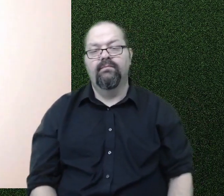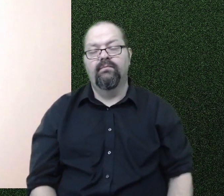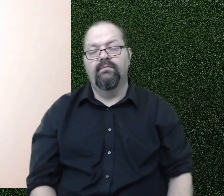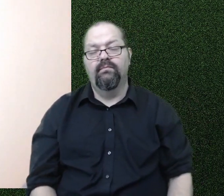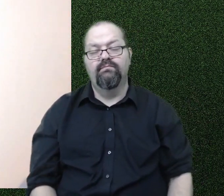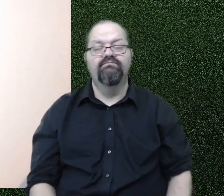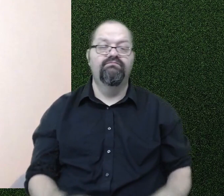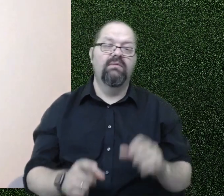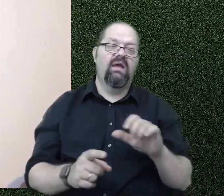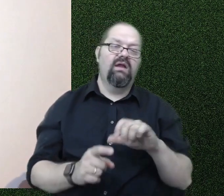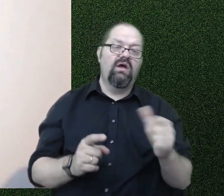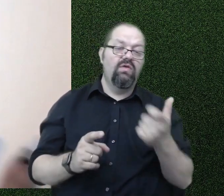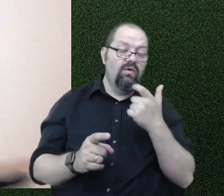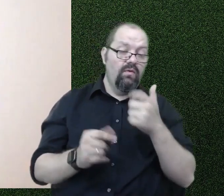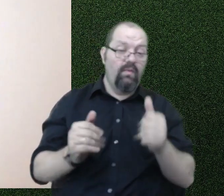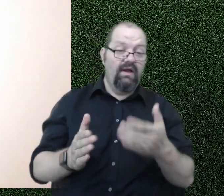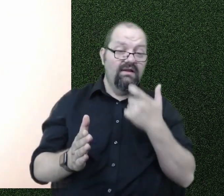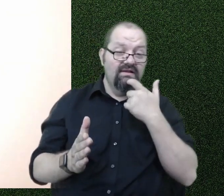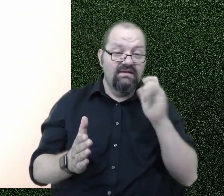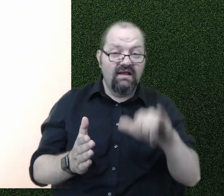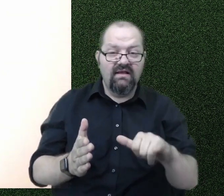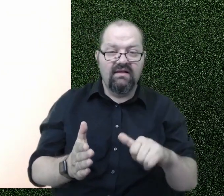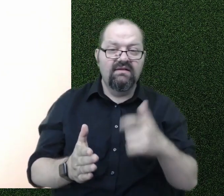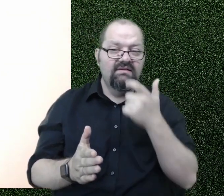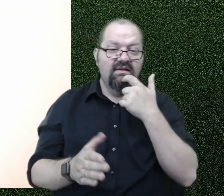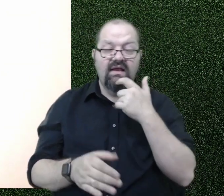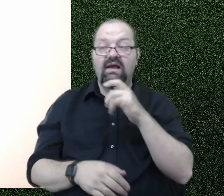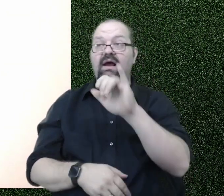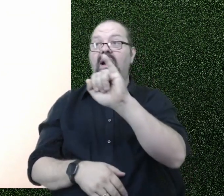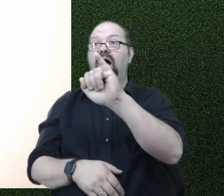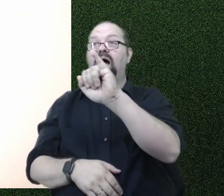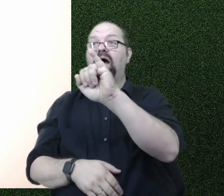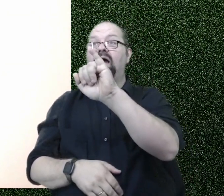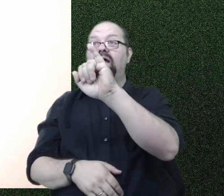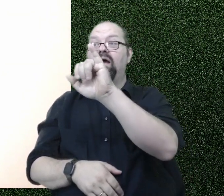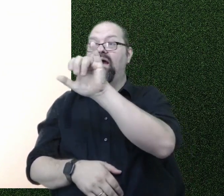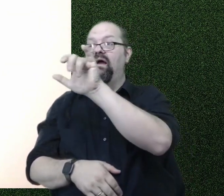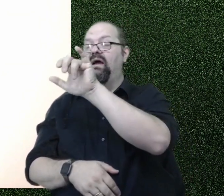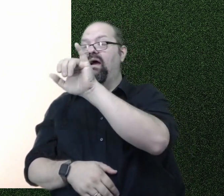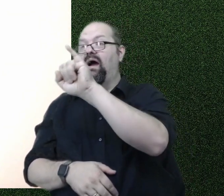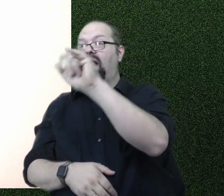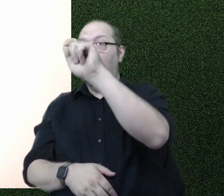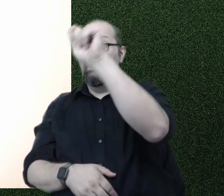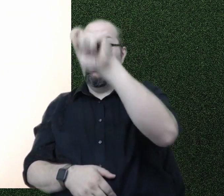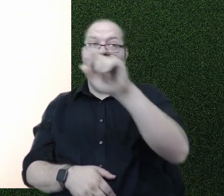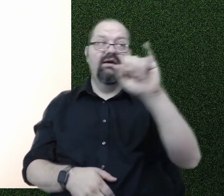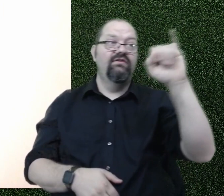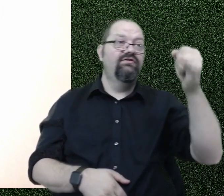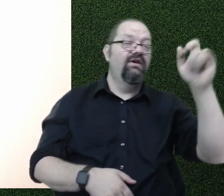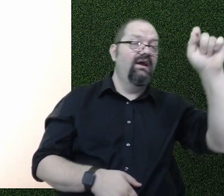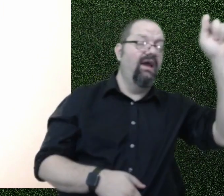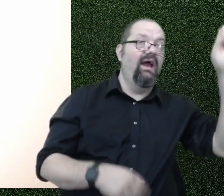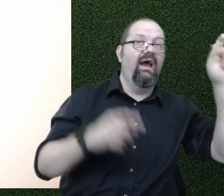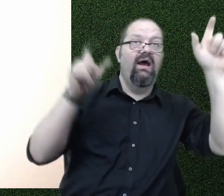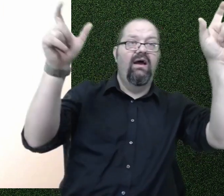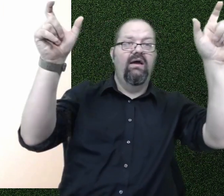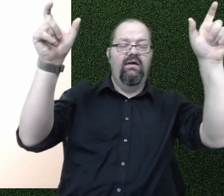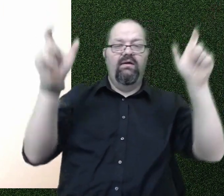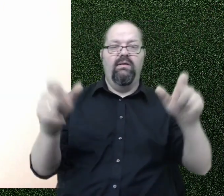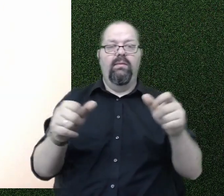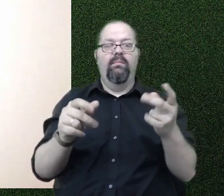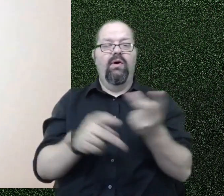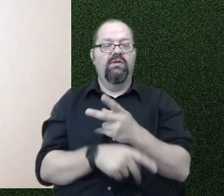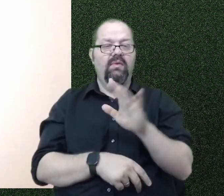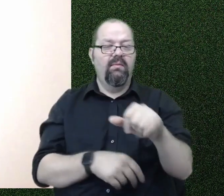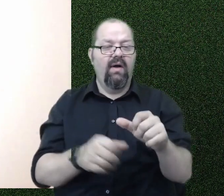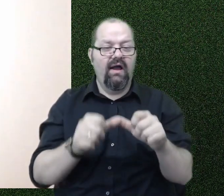Or in other words, it's saying, hey, take I hat and j hat, multiply those two guys by constants, add them together, and